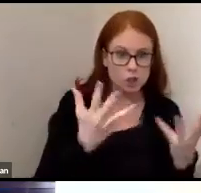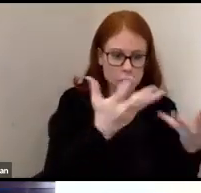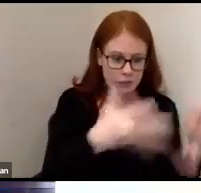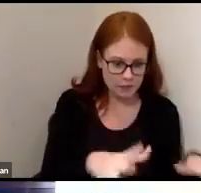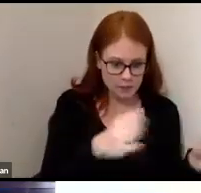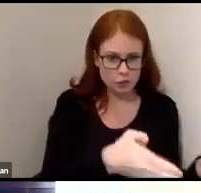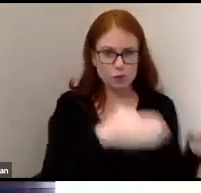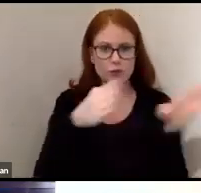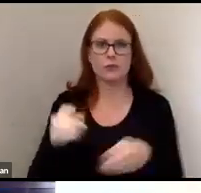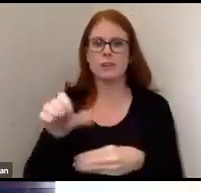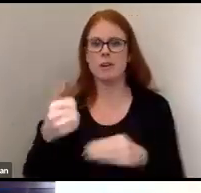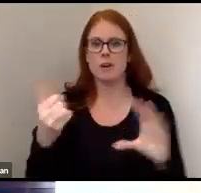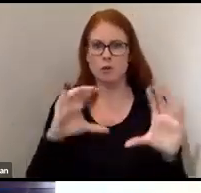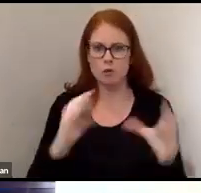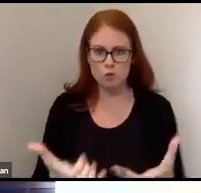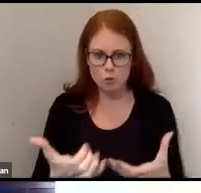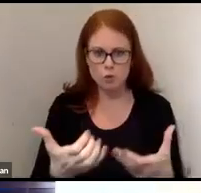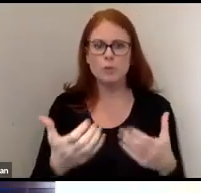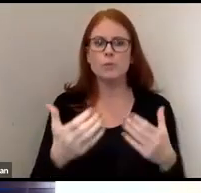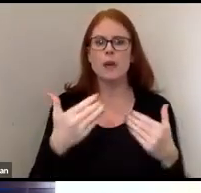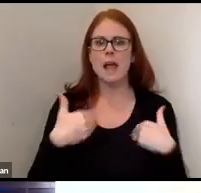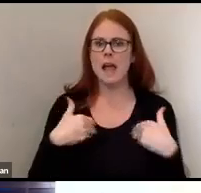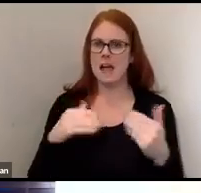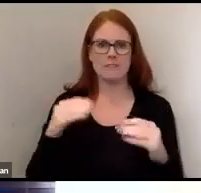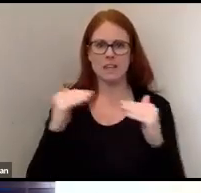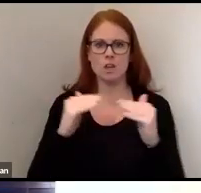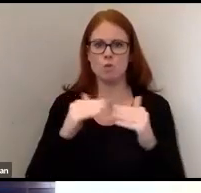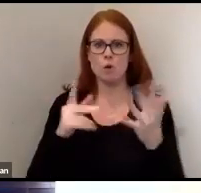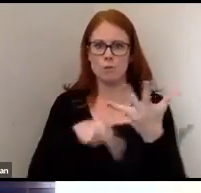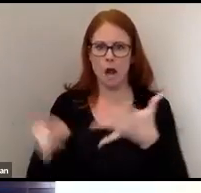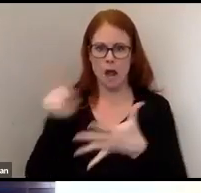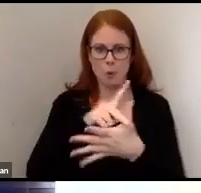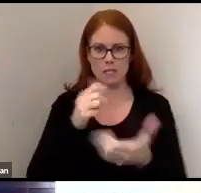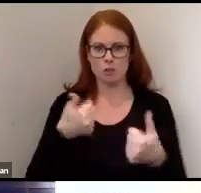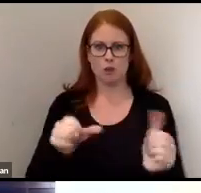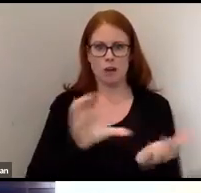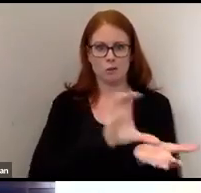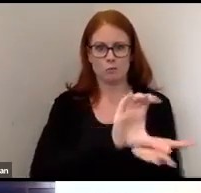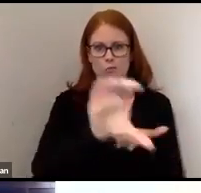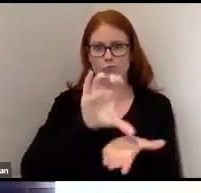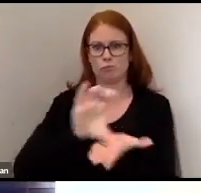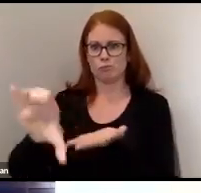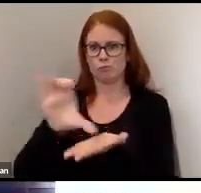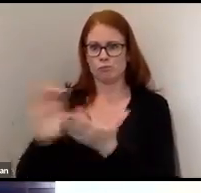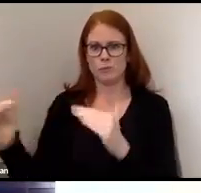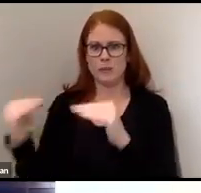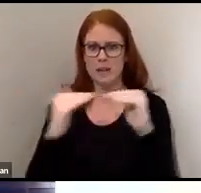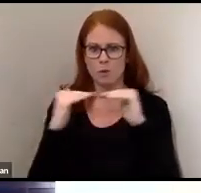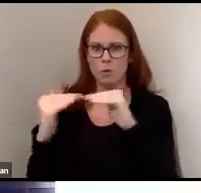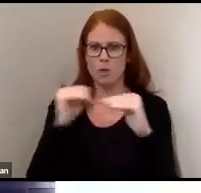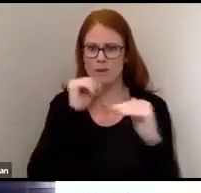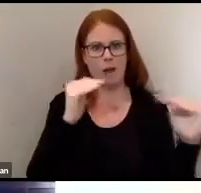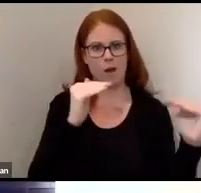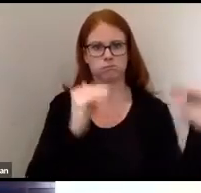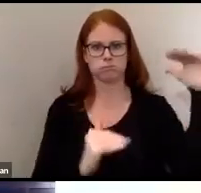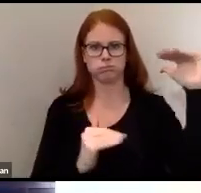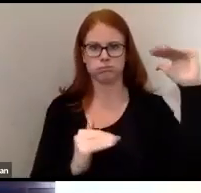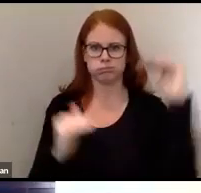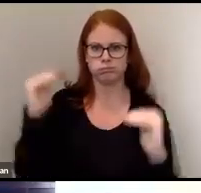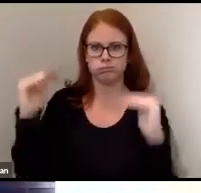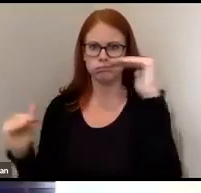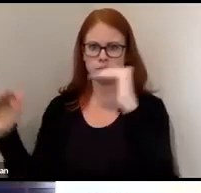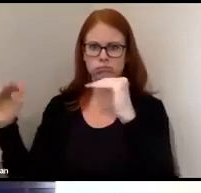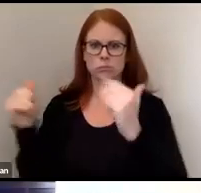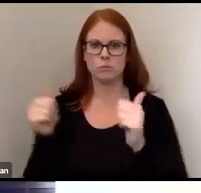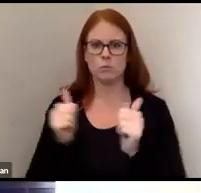go to the next group? You just have these kind of equal priorities and you're just trying to make progress down the line in several groups.